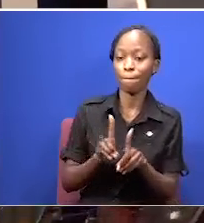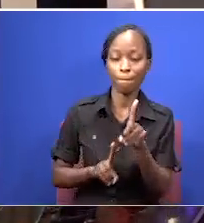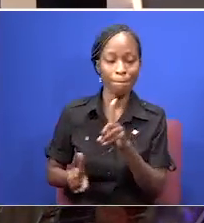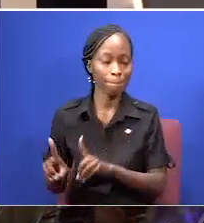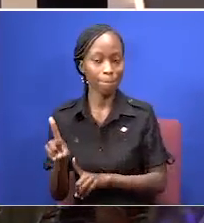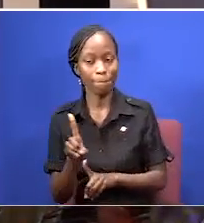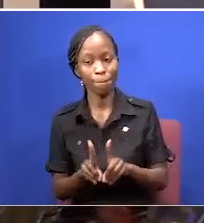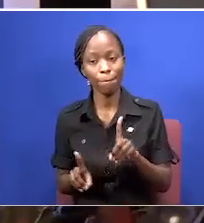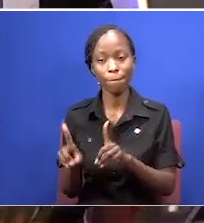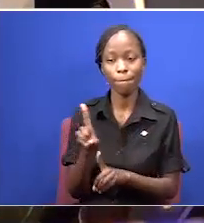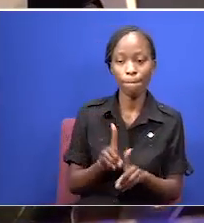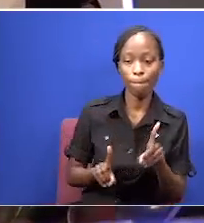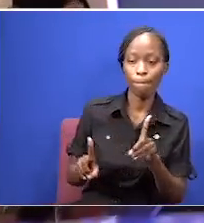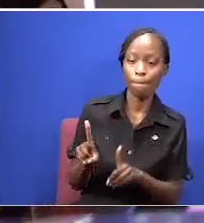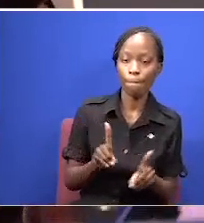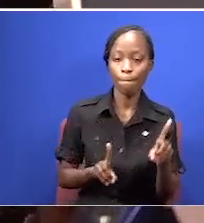one more time